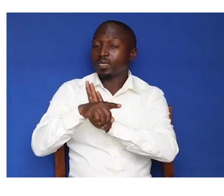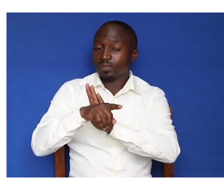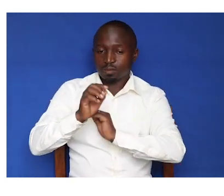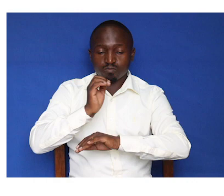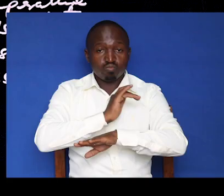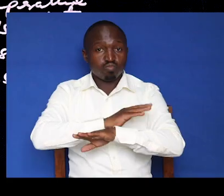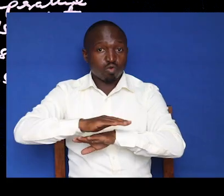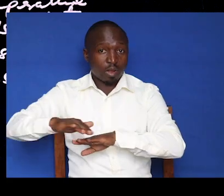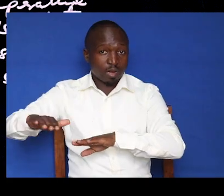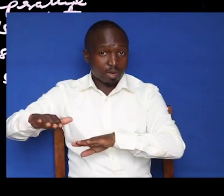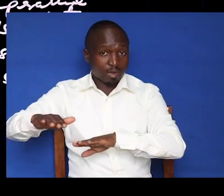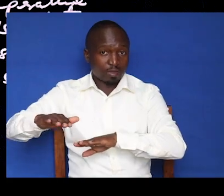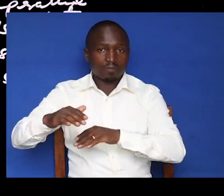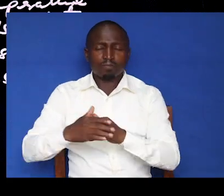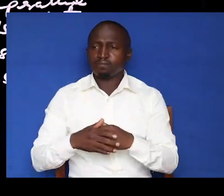Also understand,